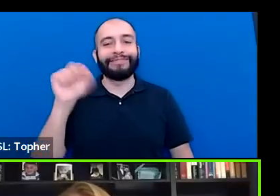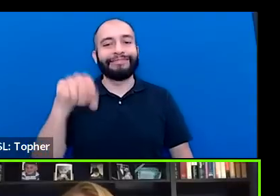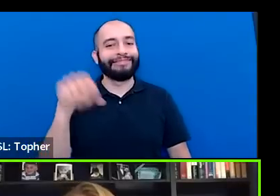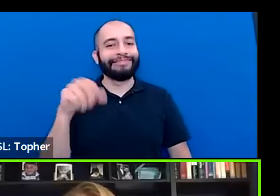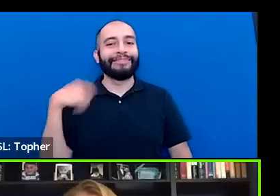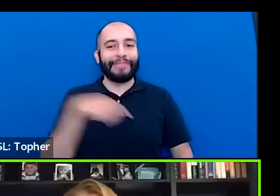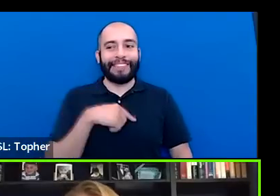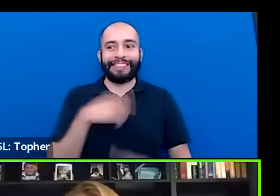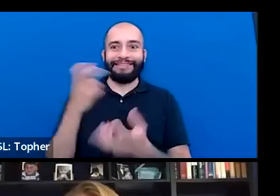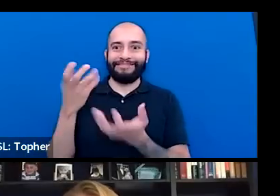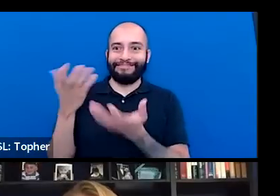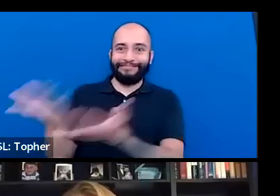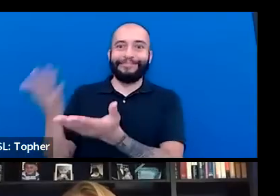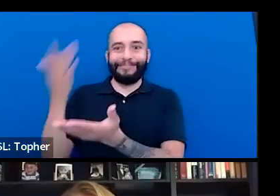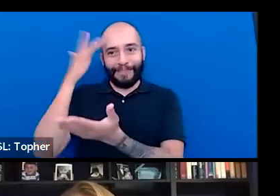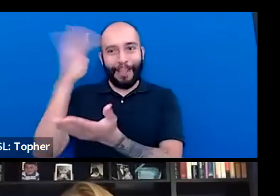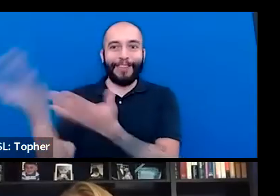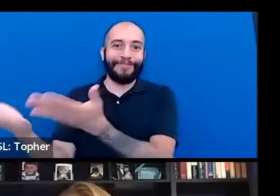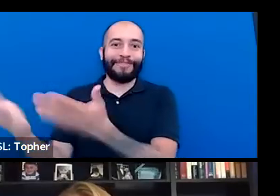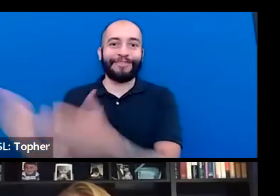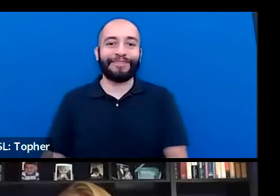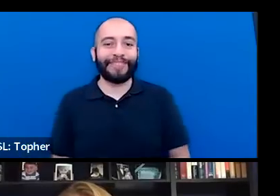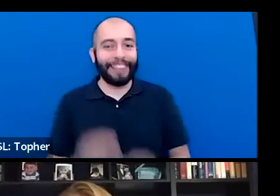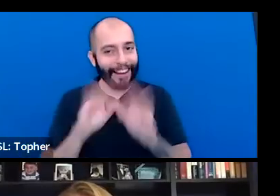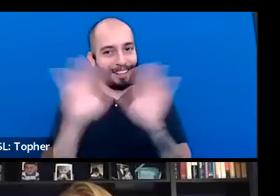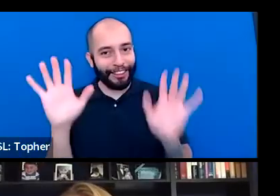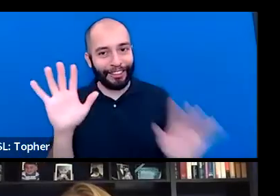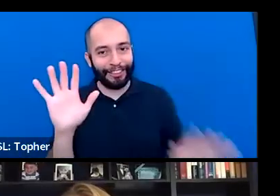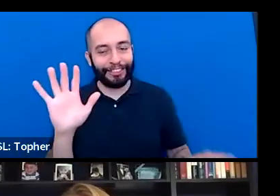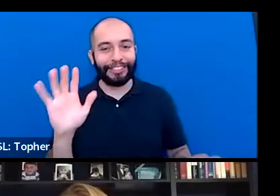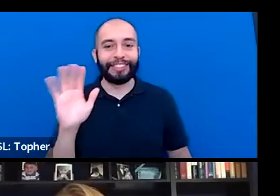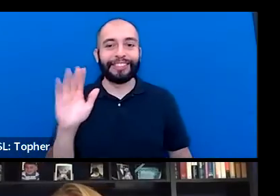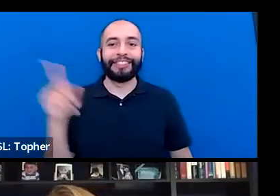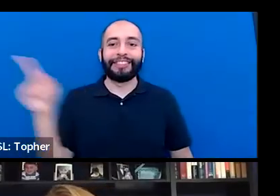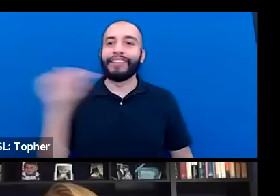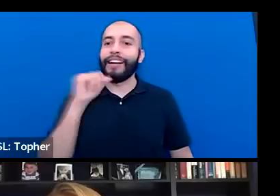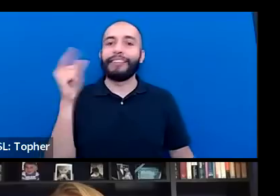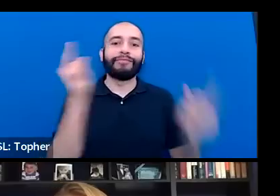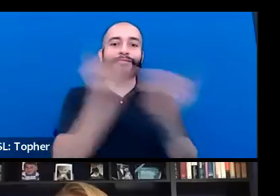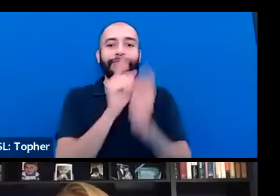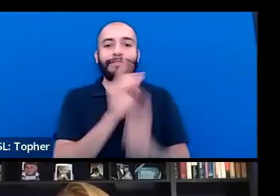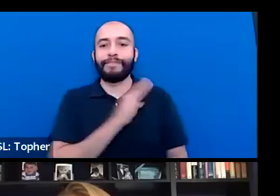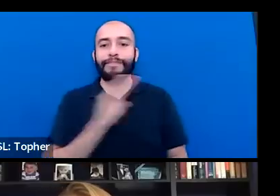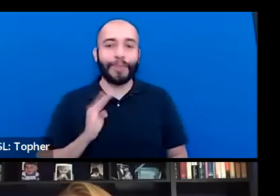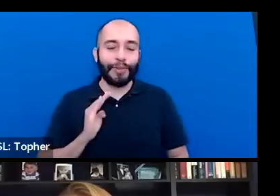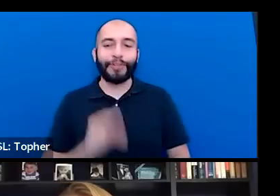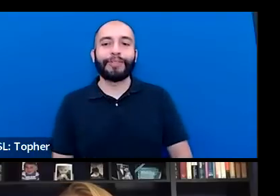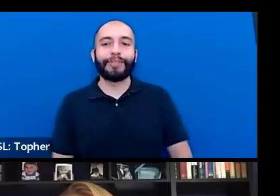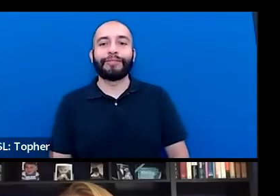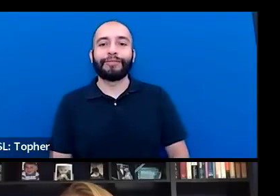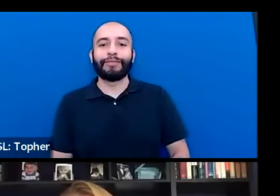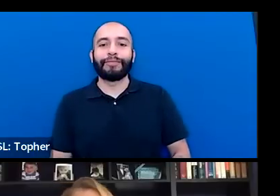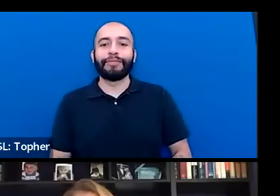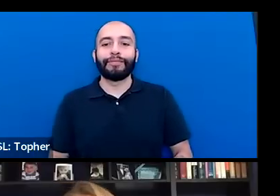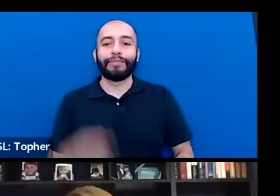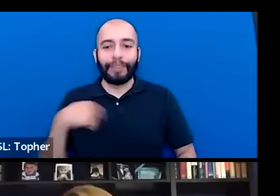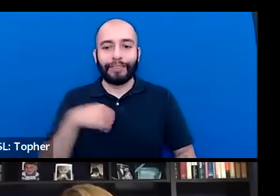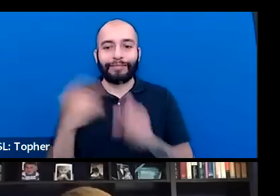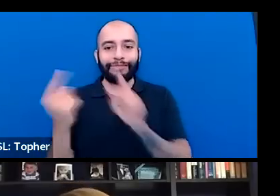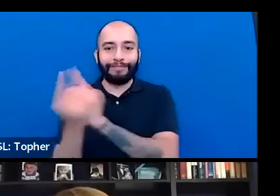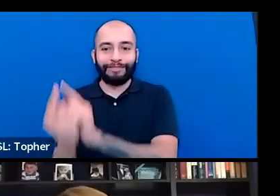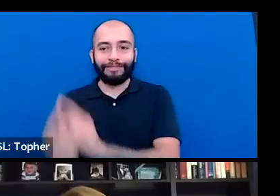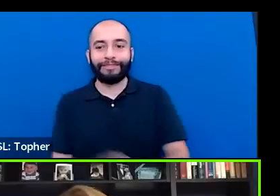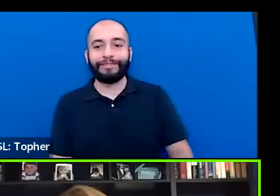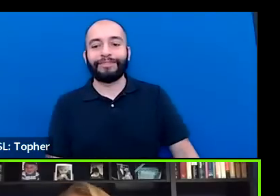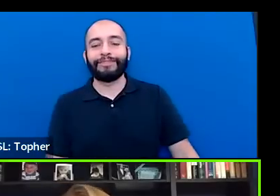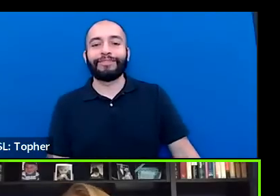way. Unions, the CWA made them get to that, and they read the poll that said 77%